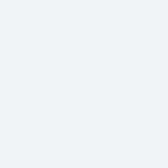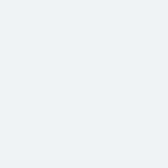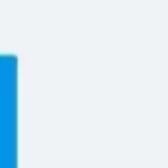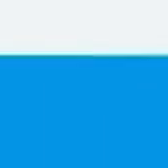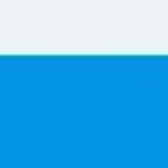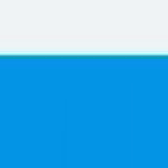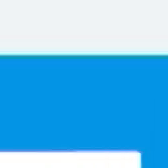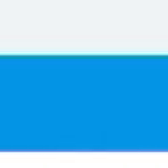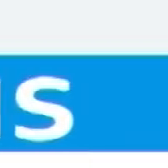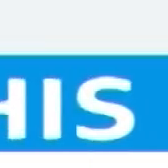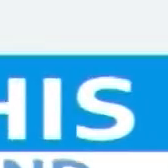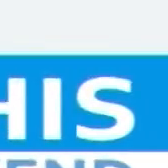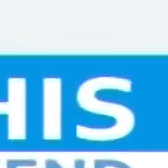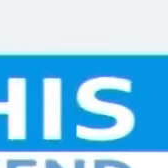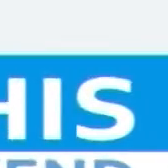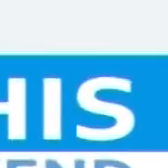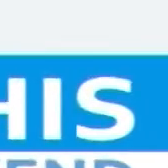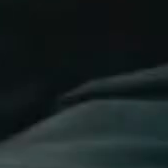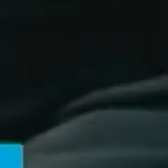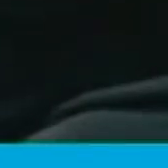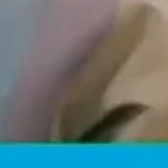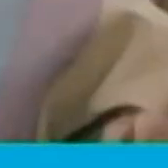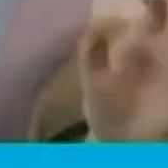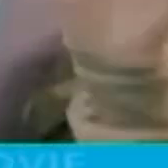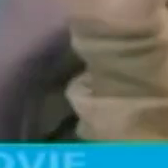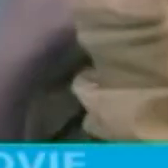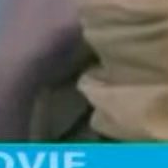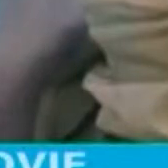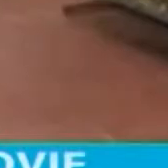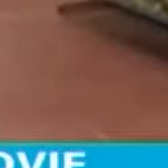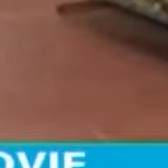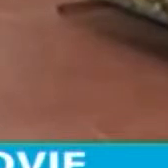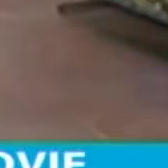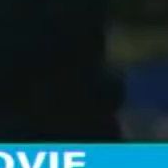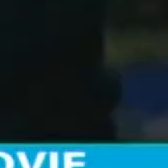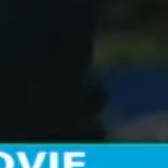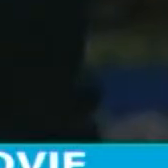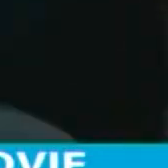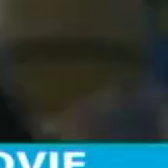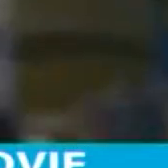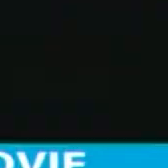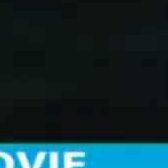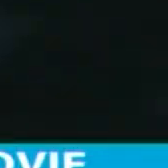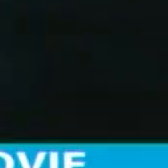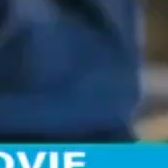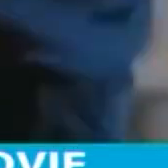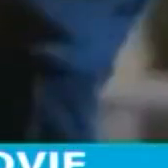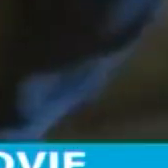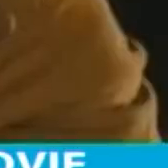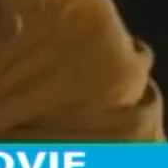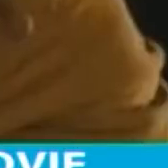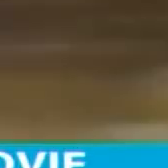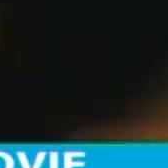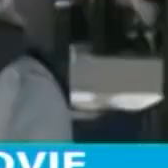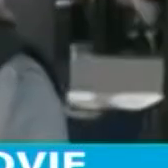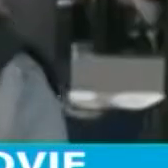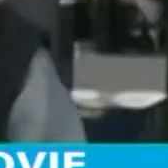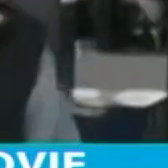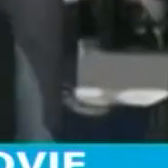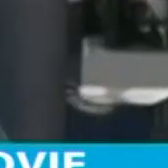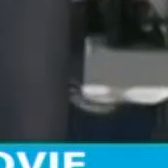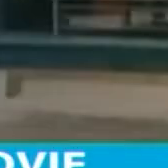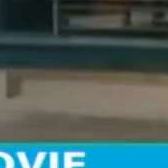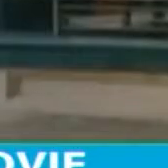This weekend on KBC Channel 1. Freeze! This is a holdup. Ease up there, Casper. I wouldn't do that. You're